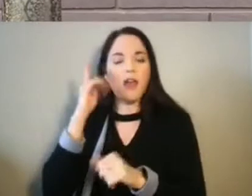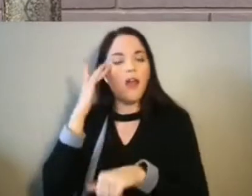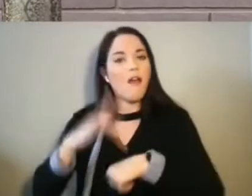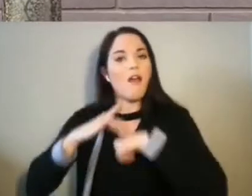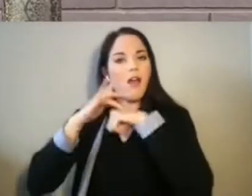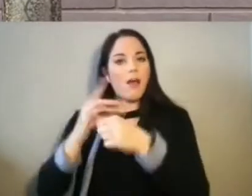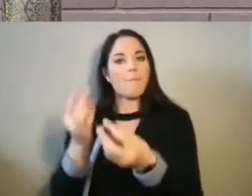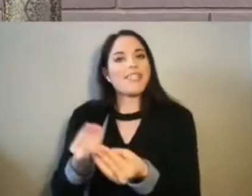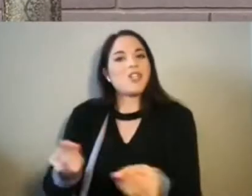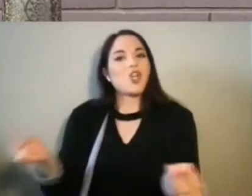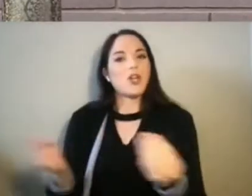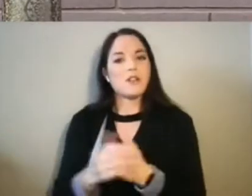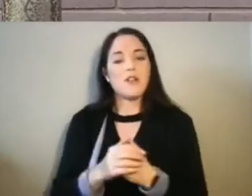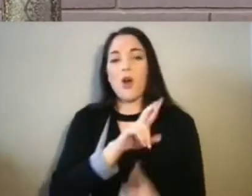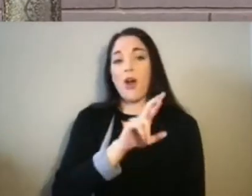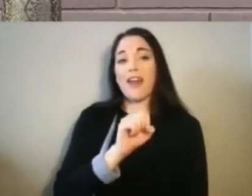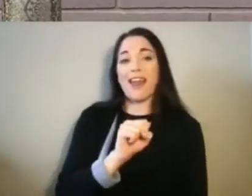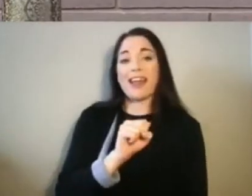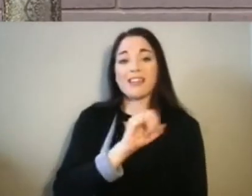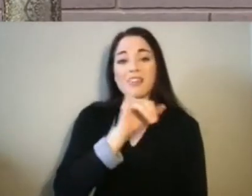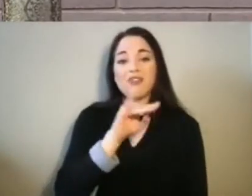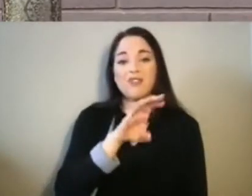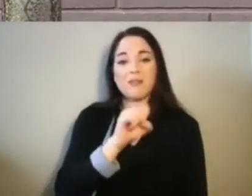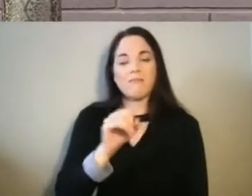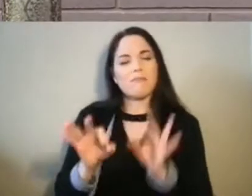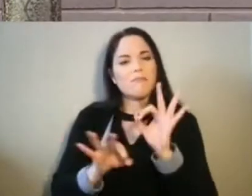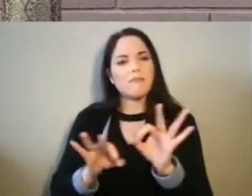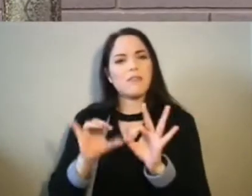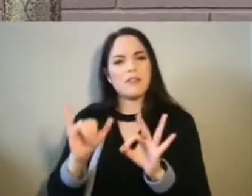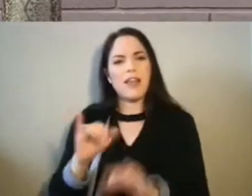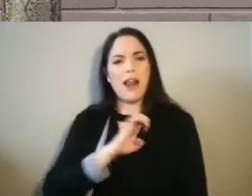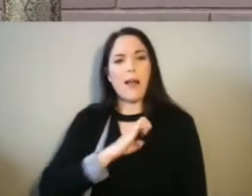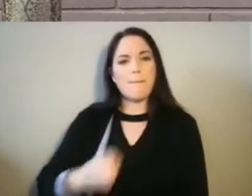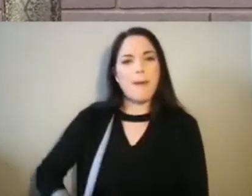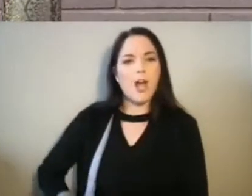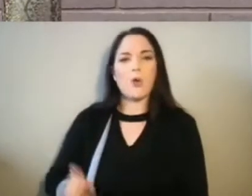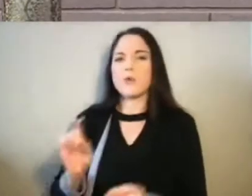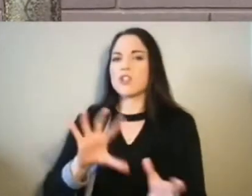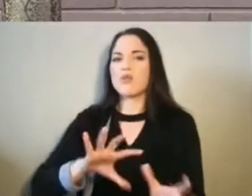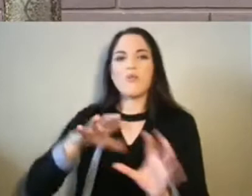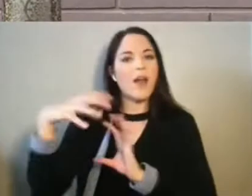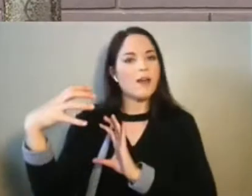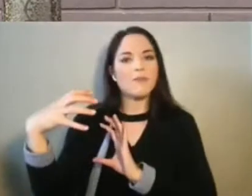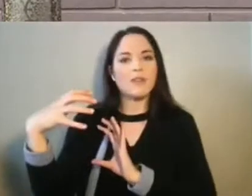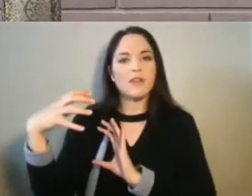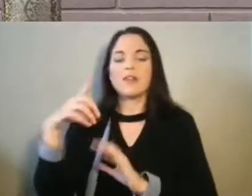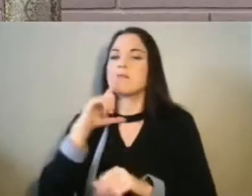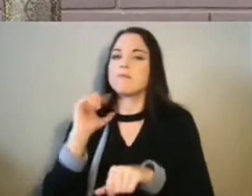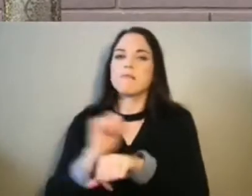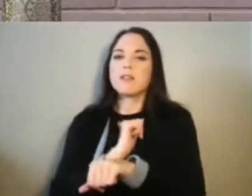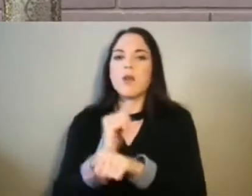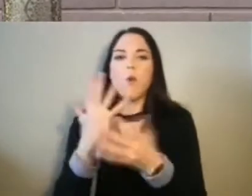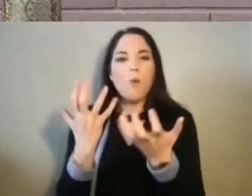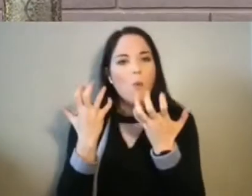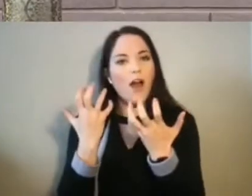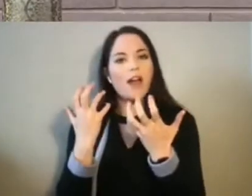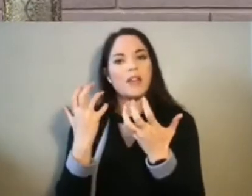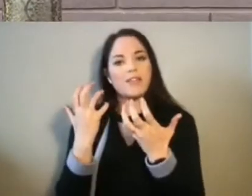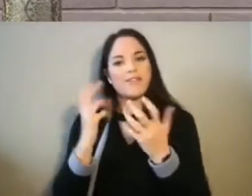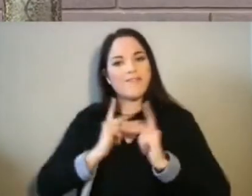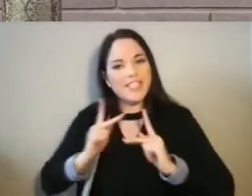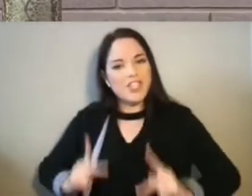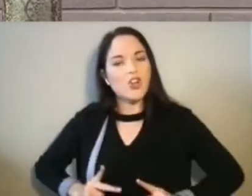God. It was power gone amok. And that's why Jesus is talking about